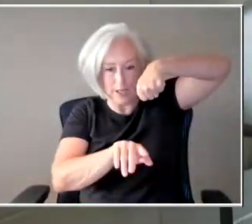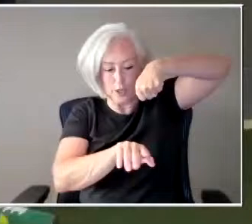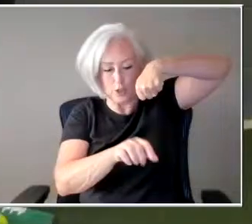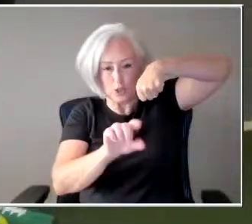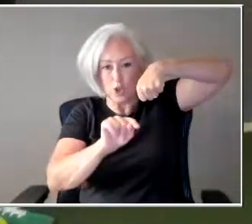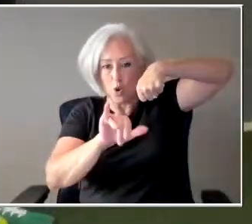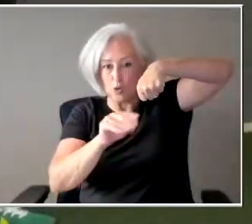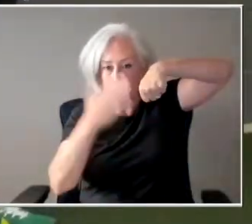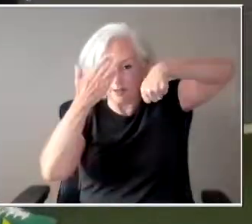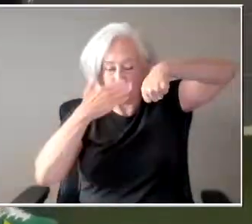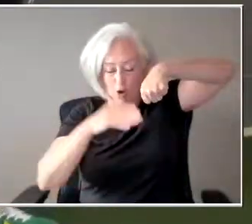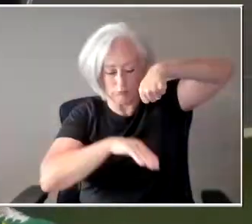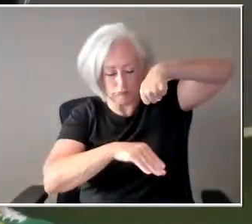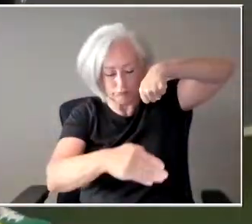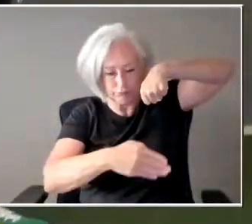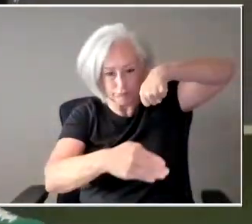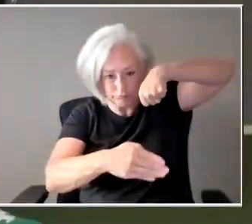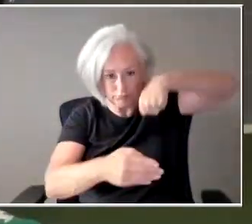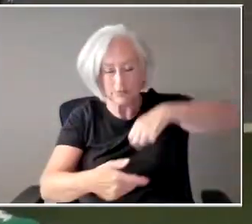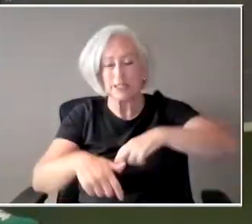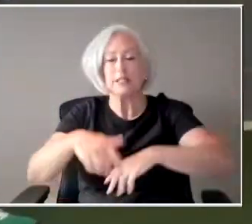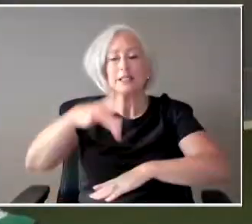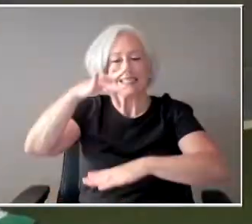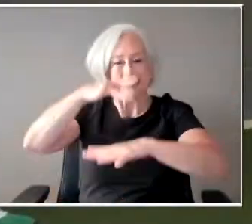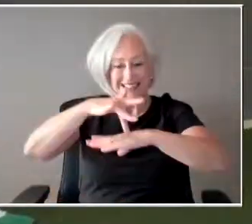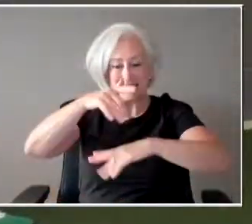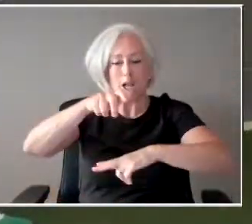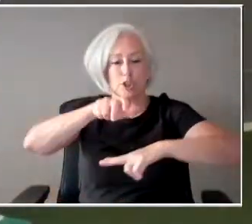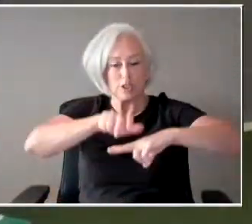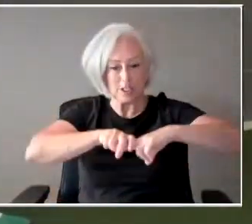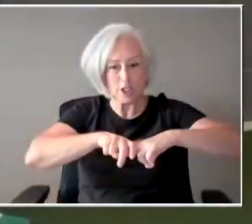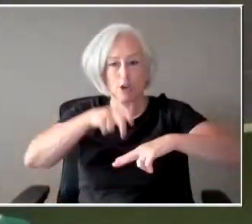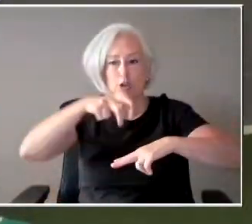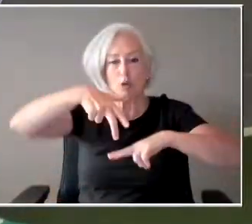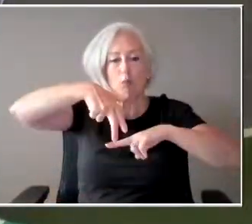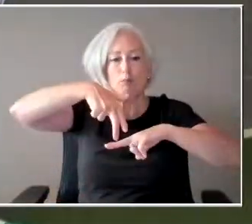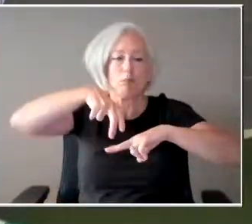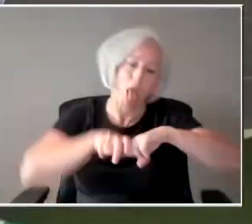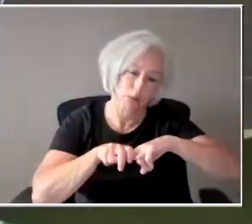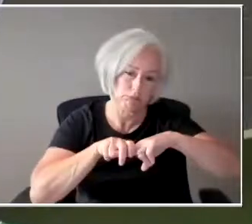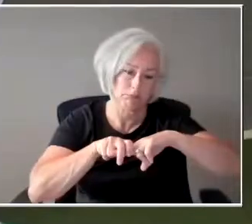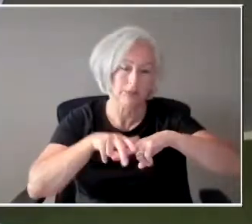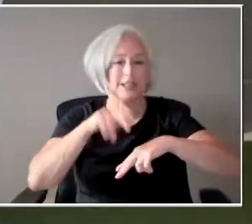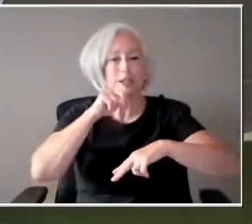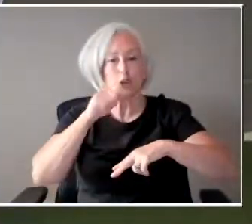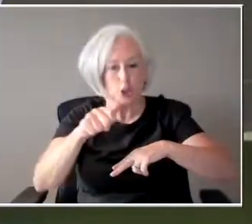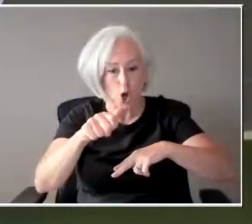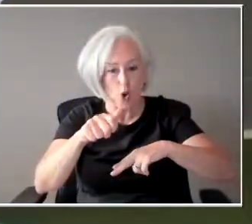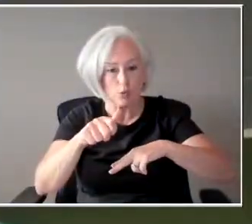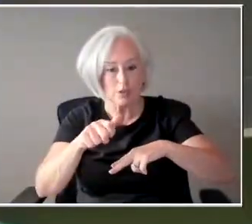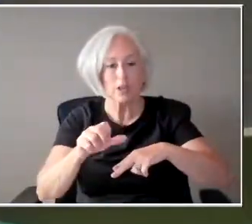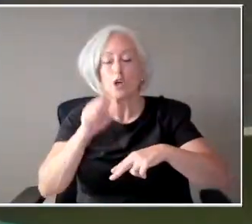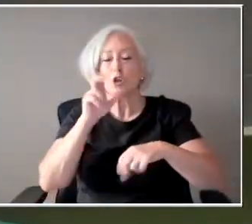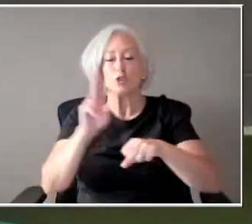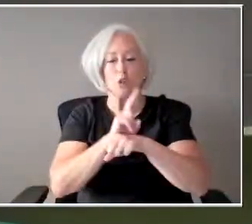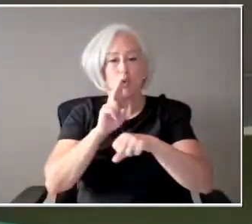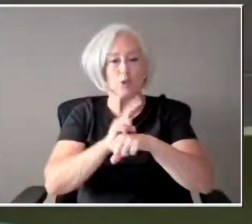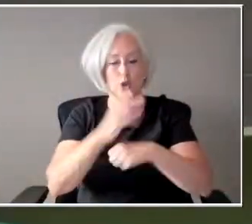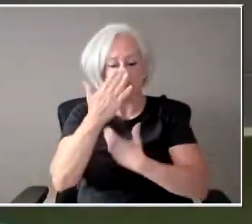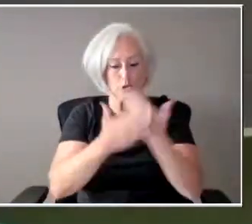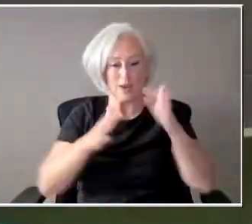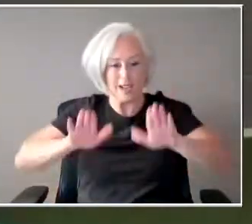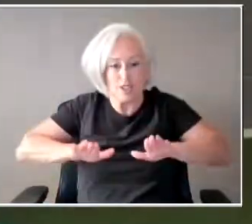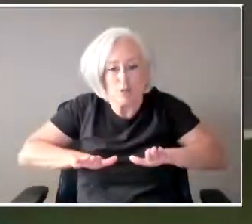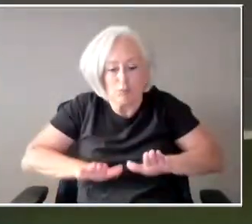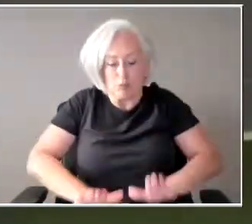chair, standing back up, not plopping down. And again, not using your hands to push off your legs as you come up. So perfect form. You're doing